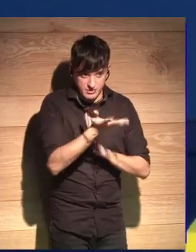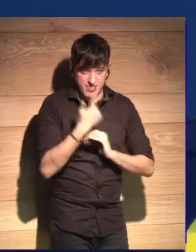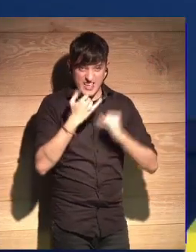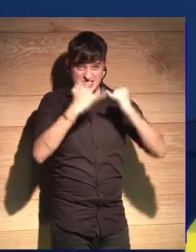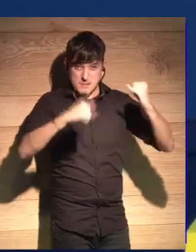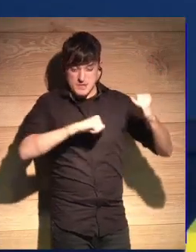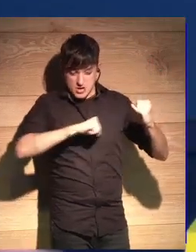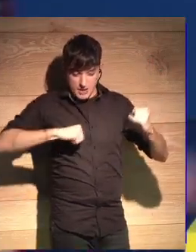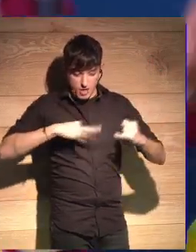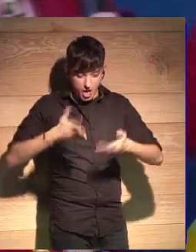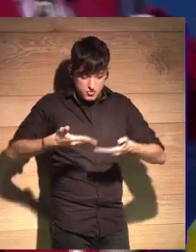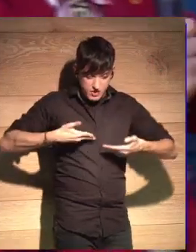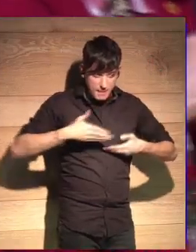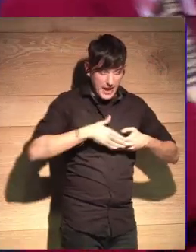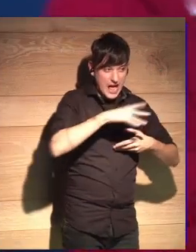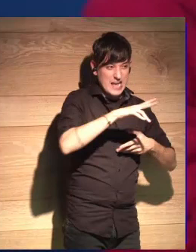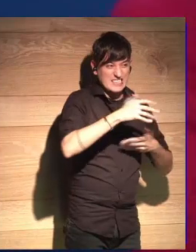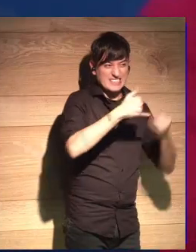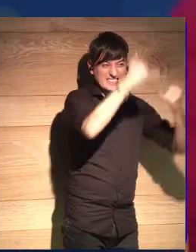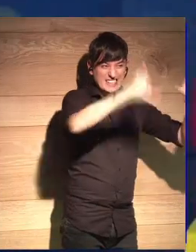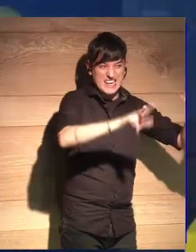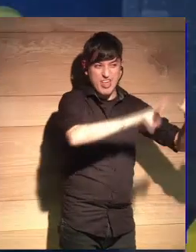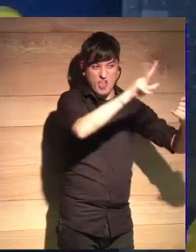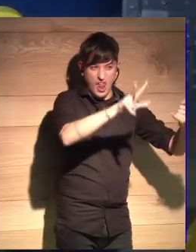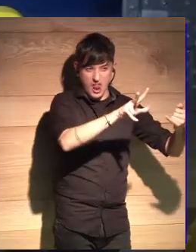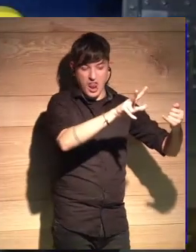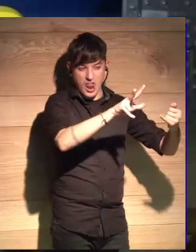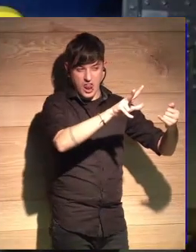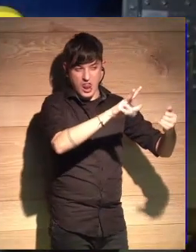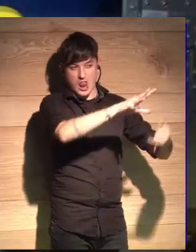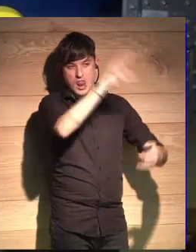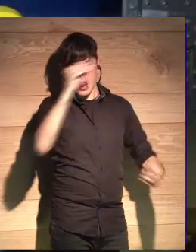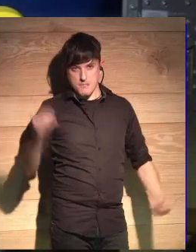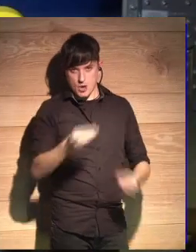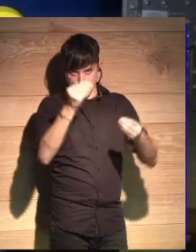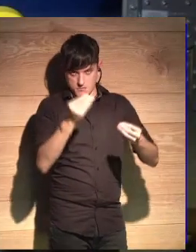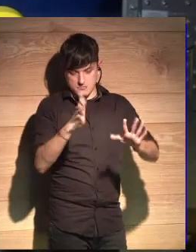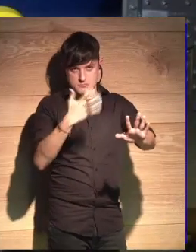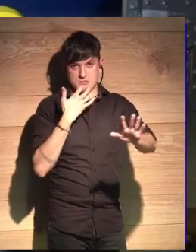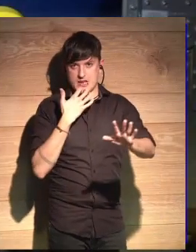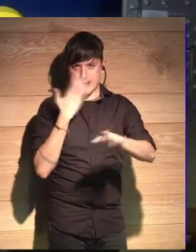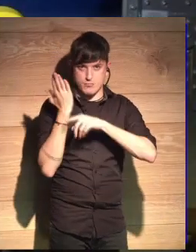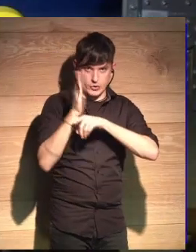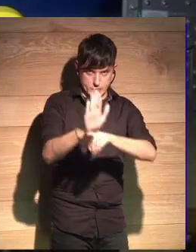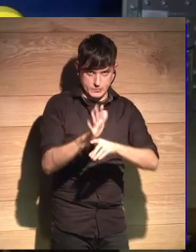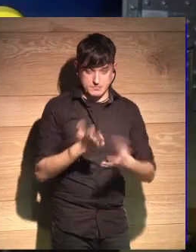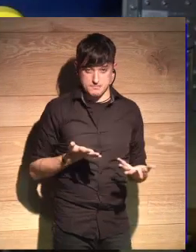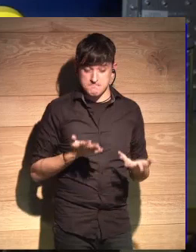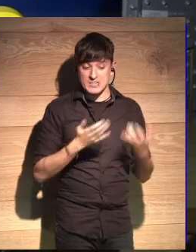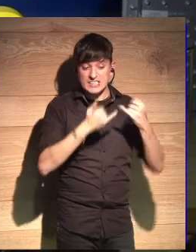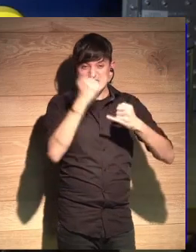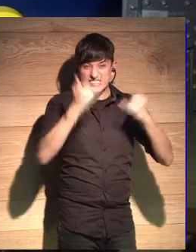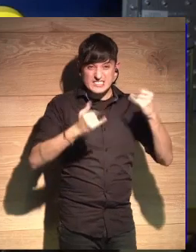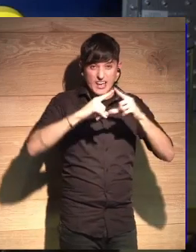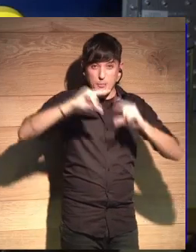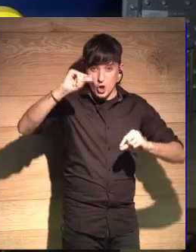national crises. Let me give you an example. The crisis of